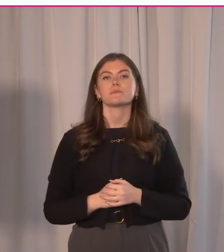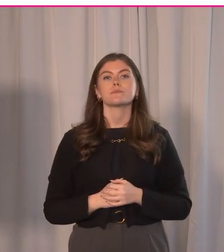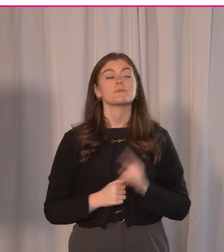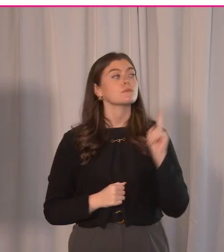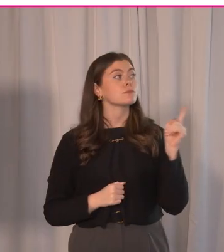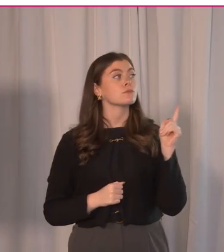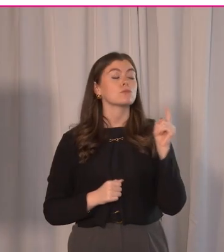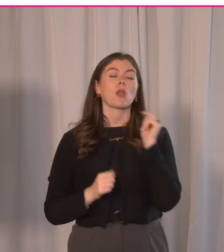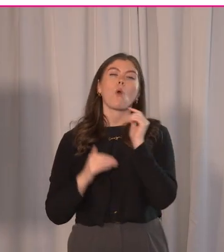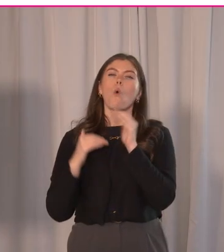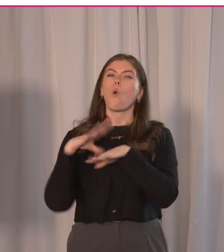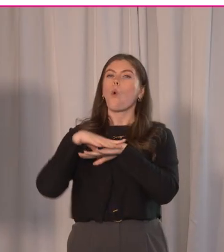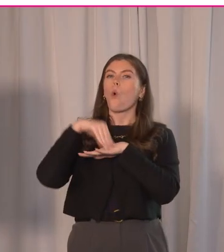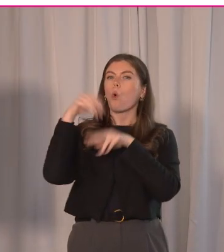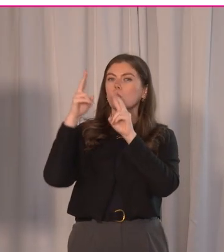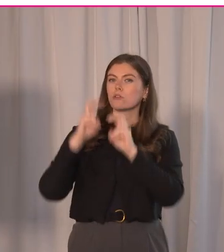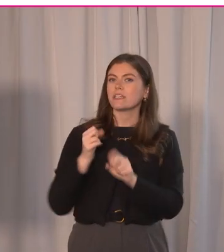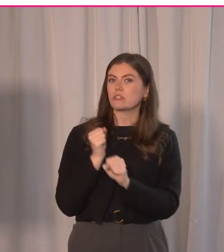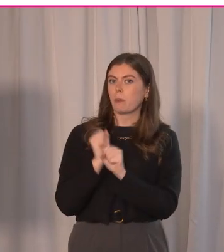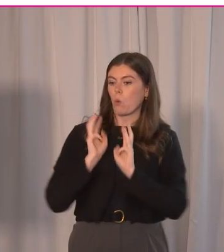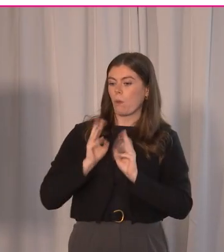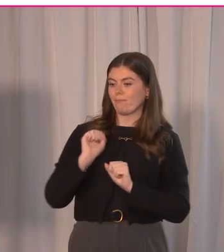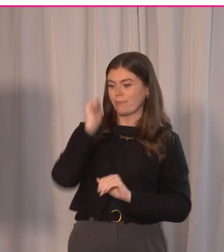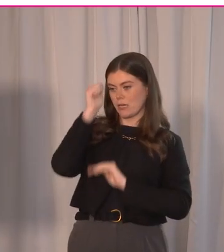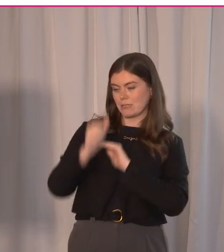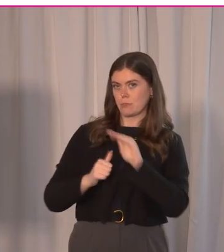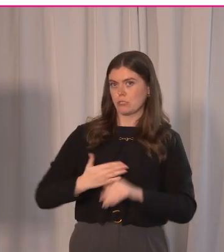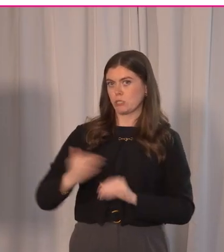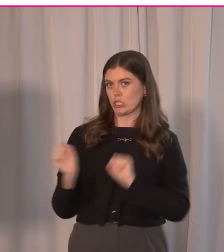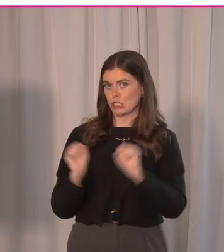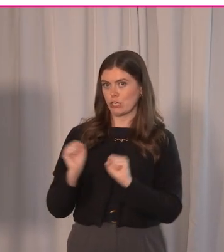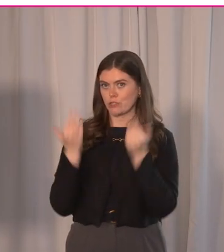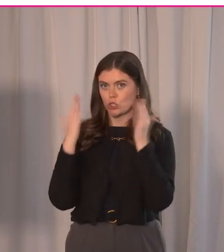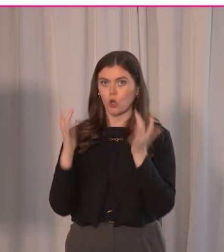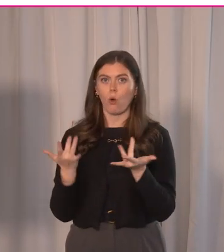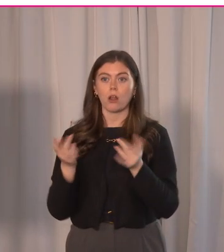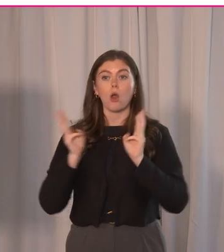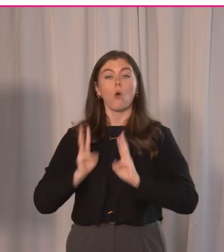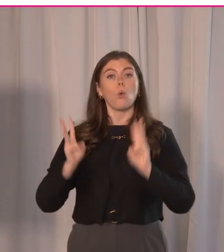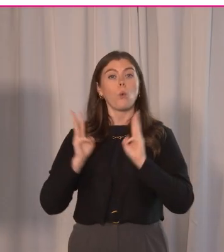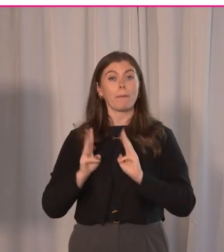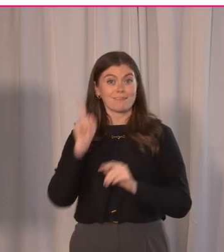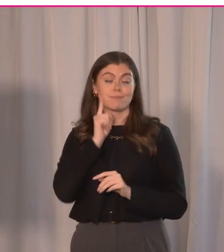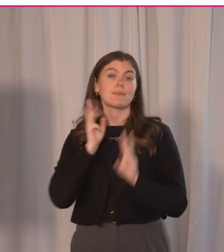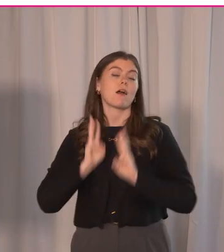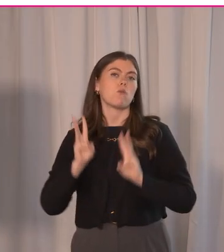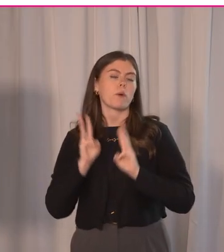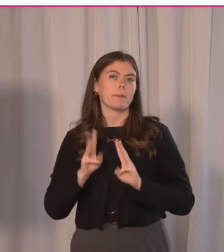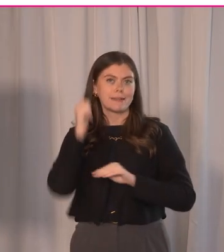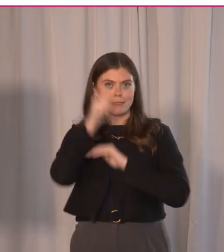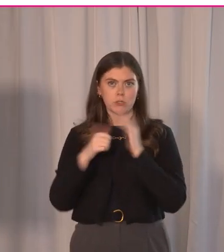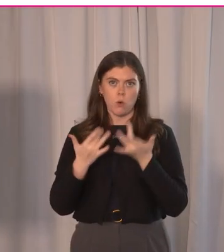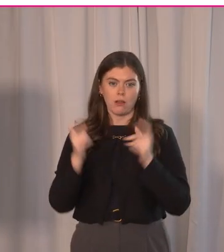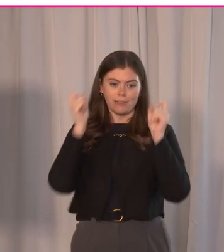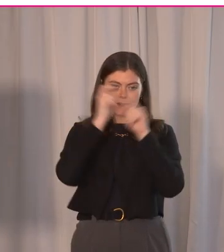Older studies on the maternity and women's experiences would show that deaf women experience difficulties with both